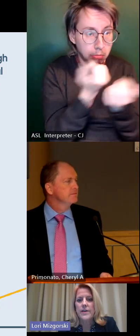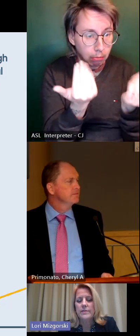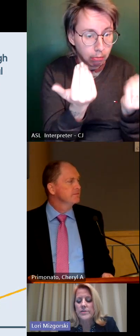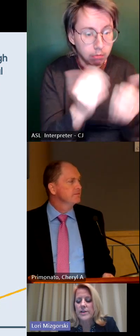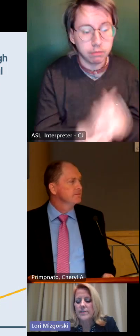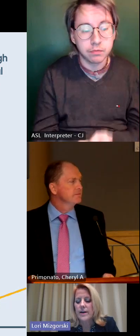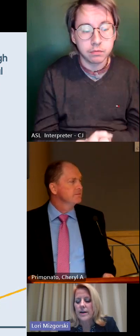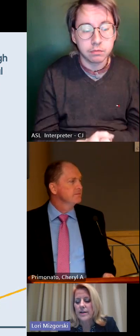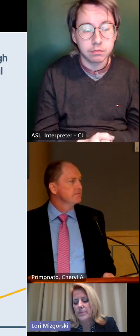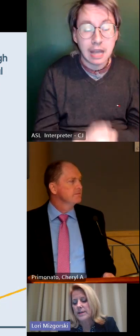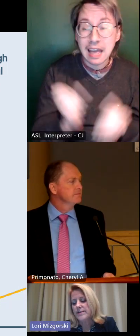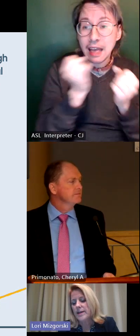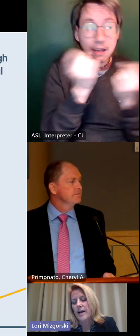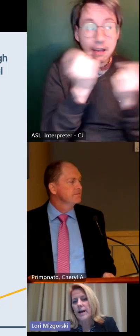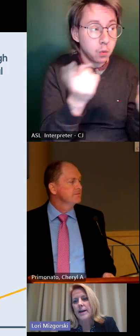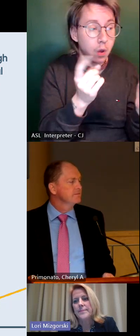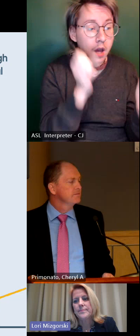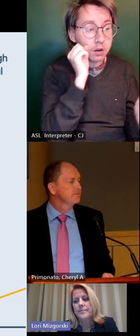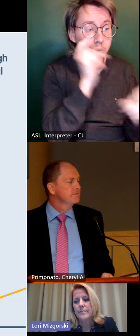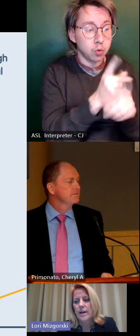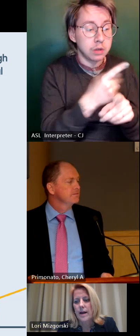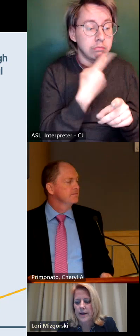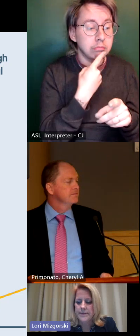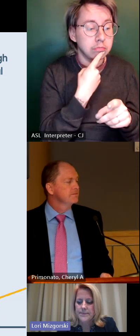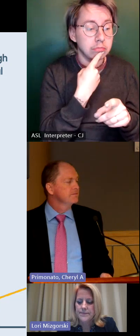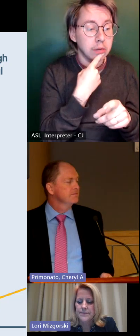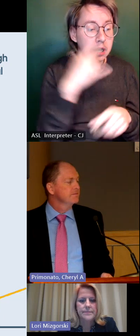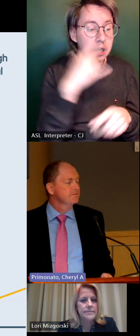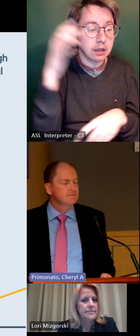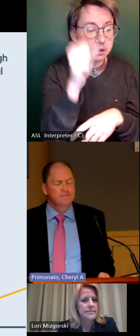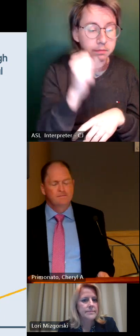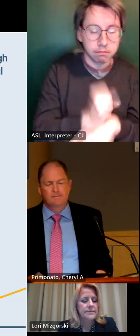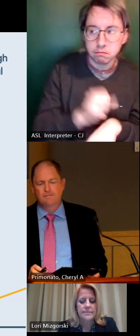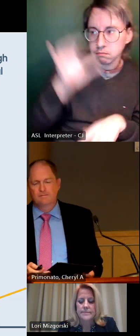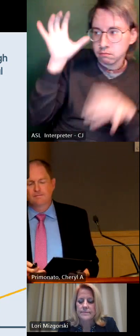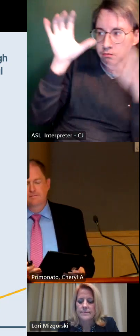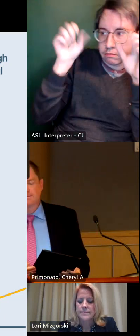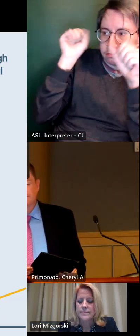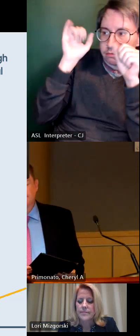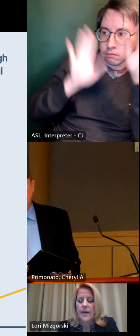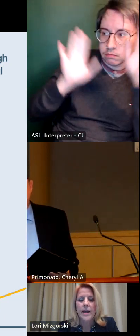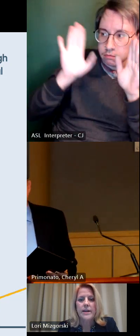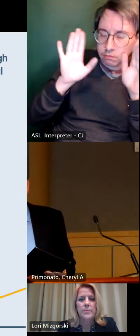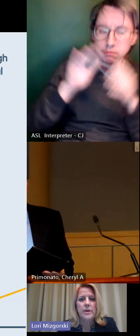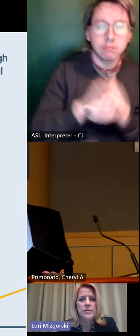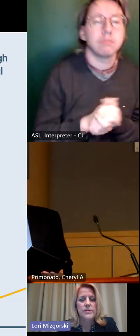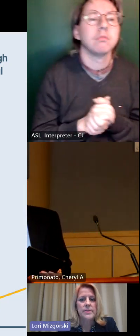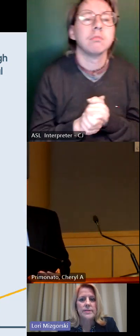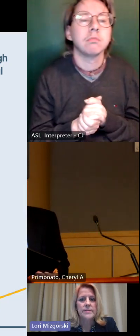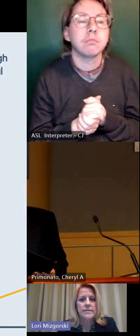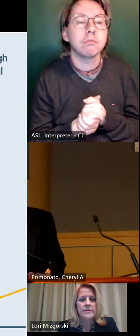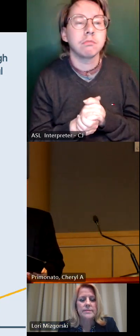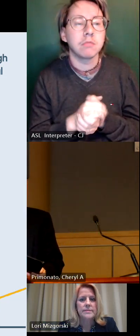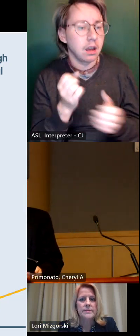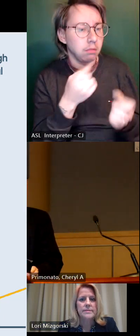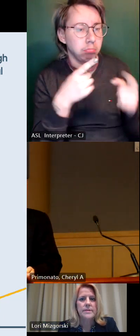All those in favor signify by saying aye. Aye. Aye. Aye. Any